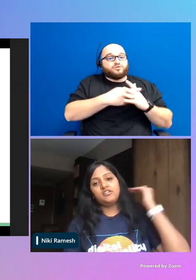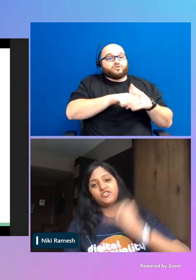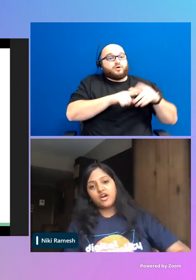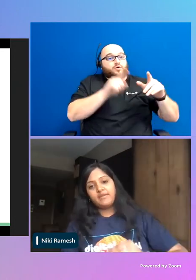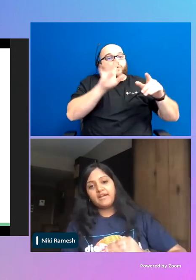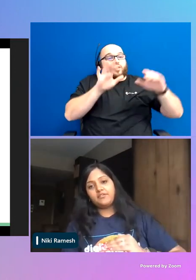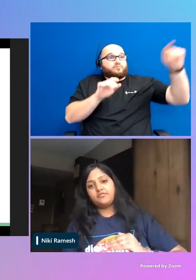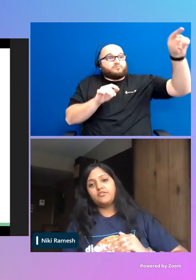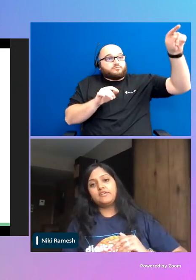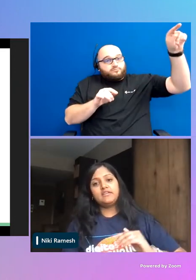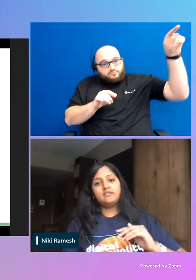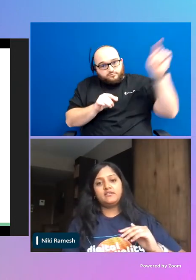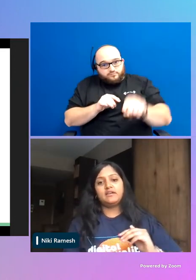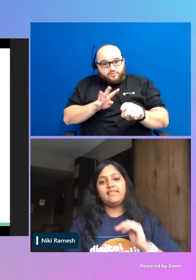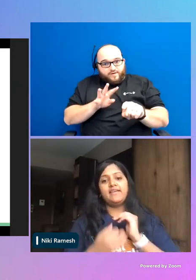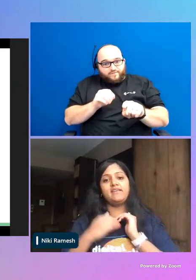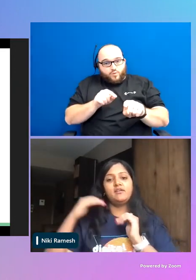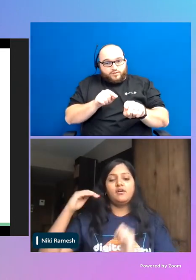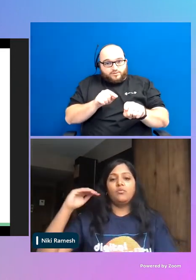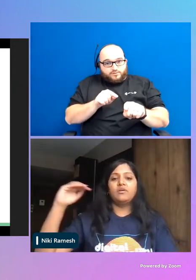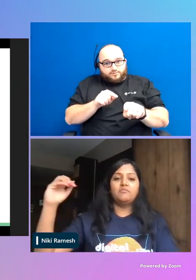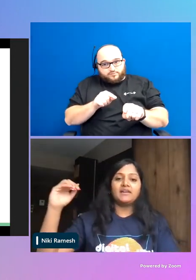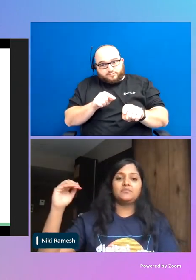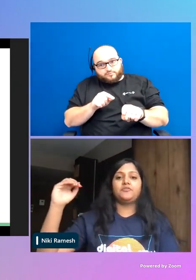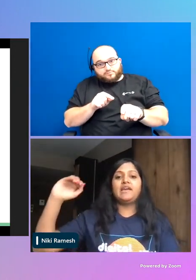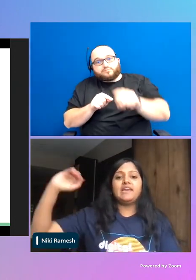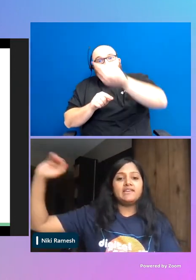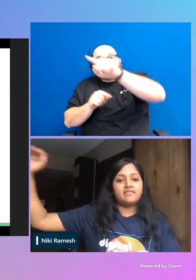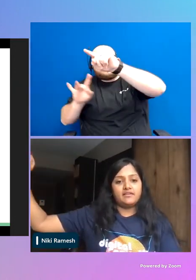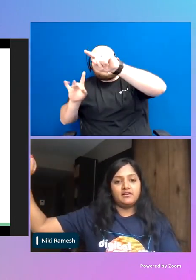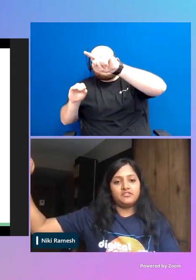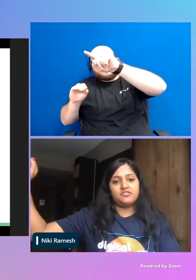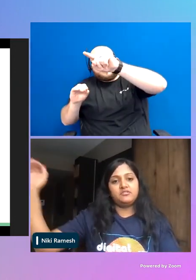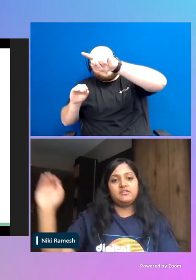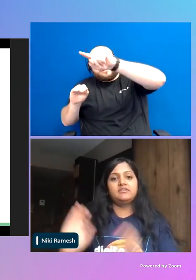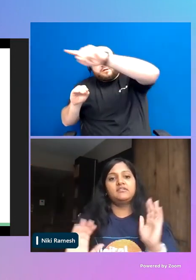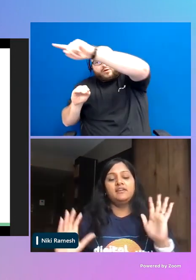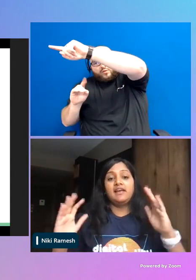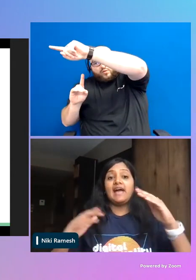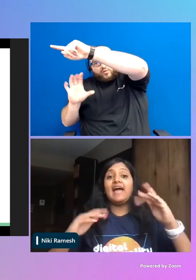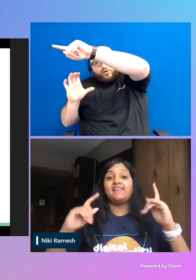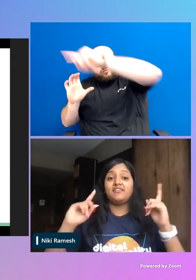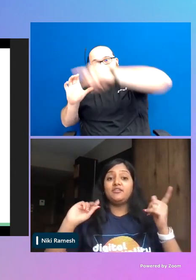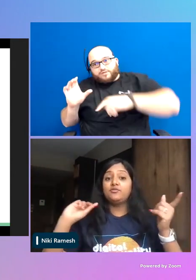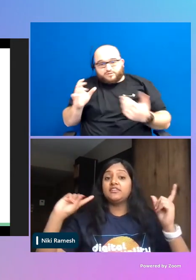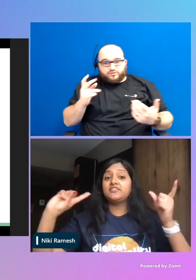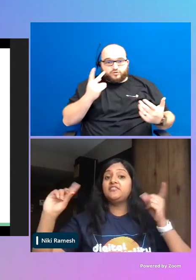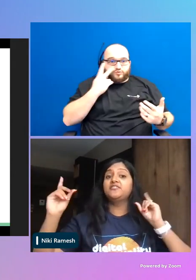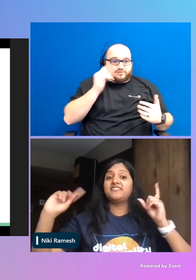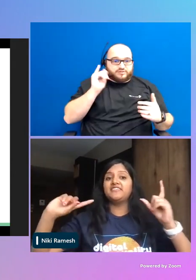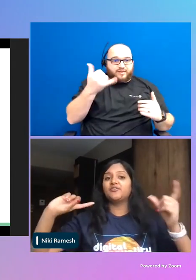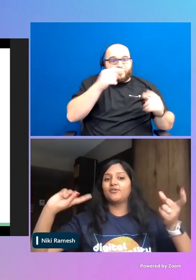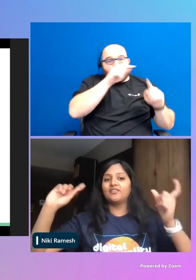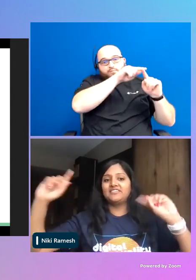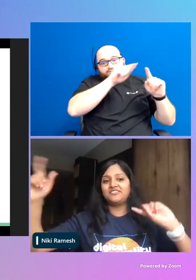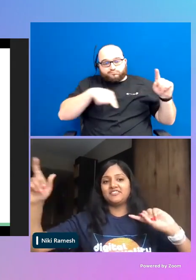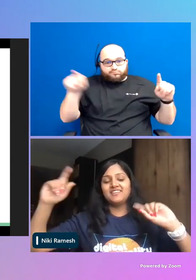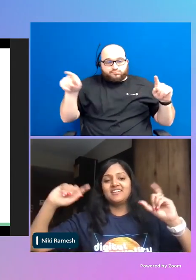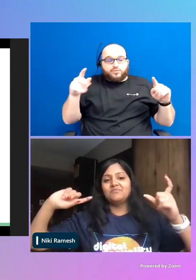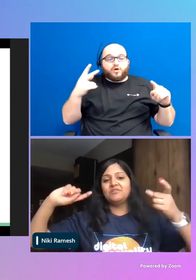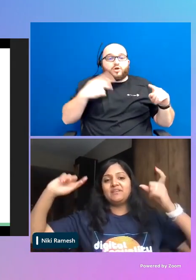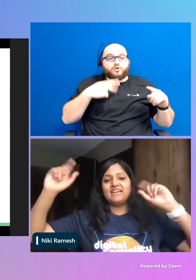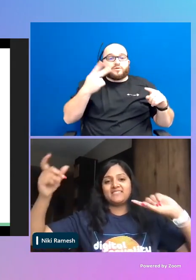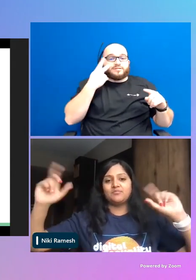100, dropped down to 40, and then went back up to 80 and then 100. And you continue to see the